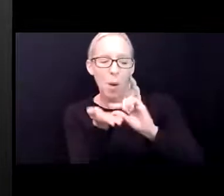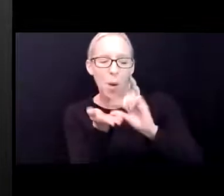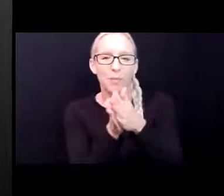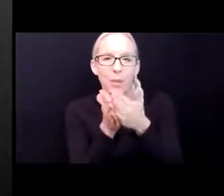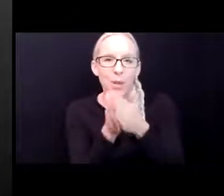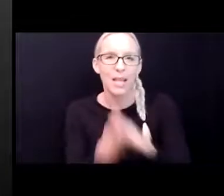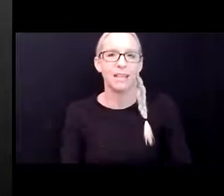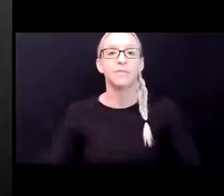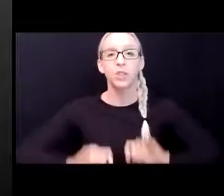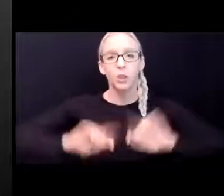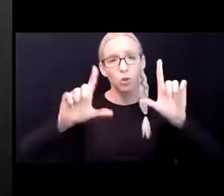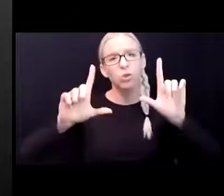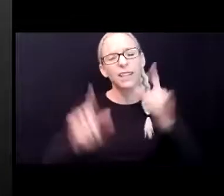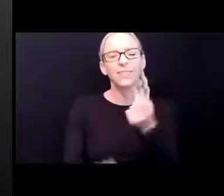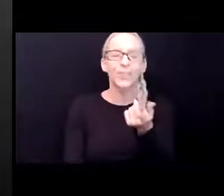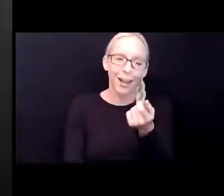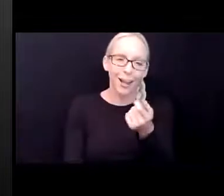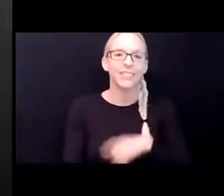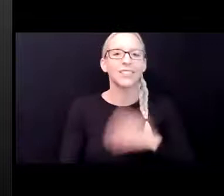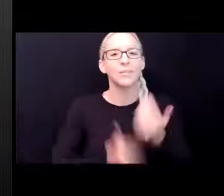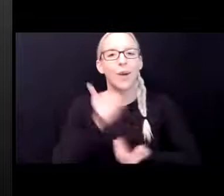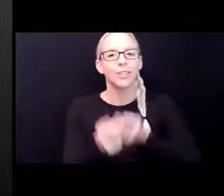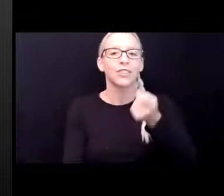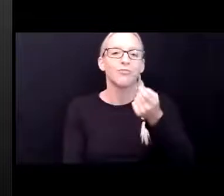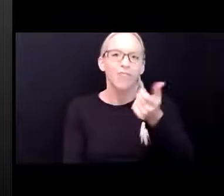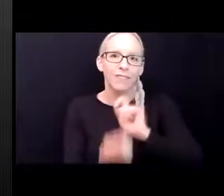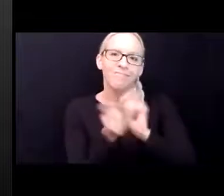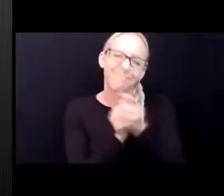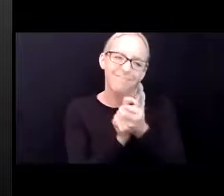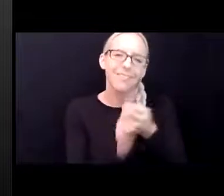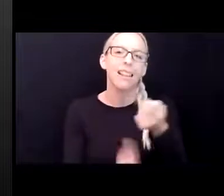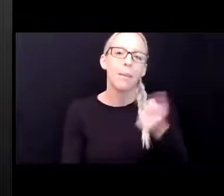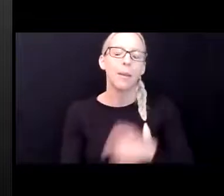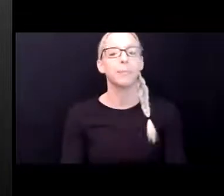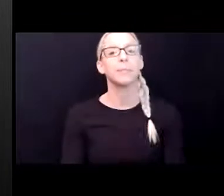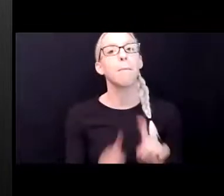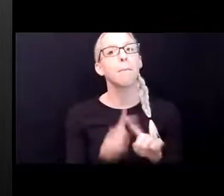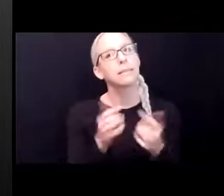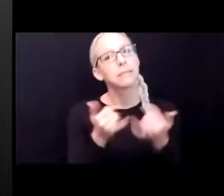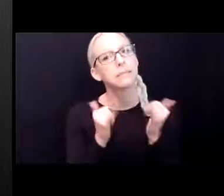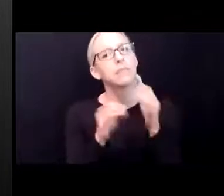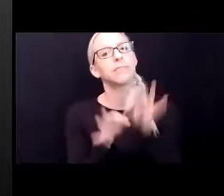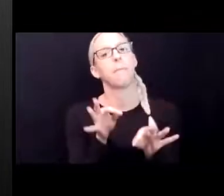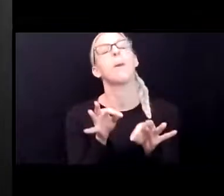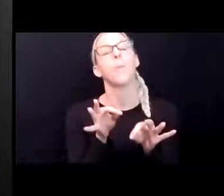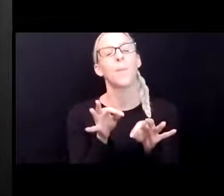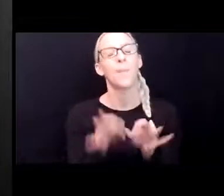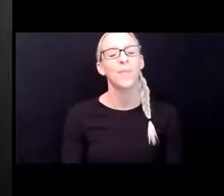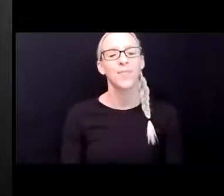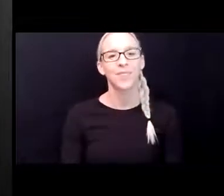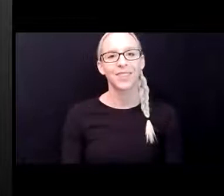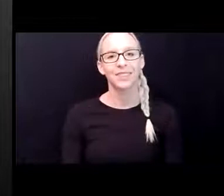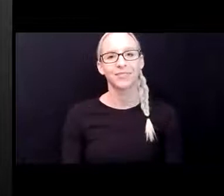changed and the process has changed a little bit since then, but it's still a pretty simple process. The other thing I did is